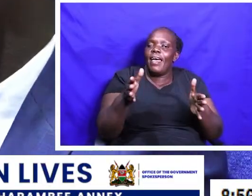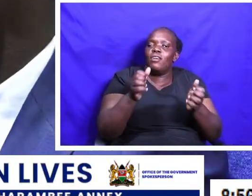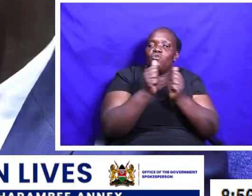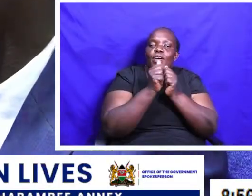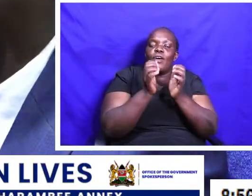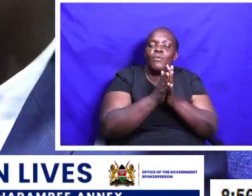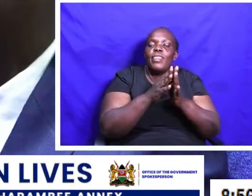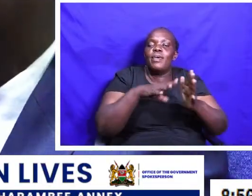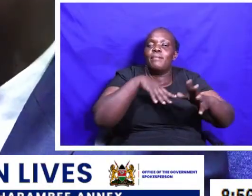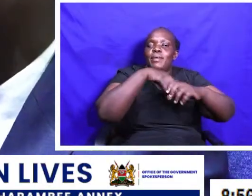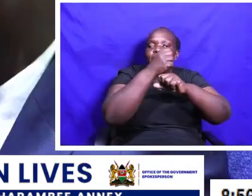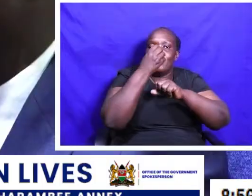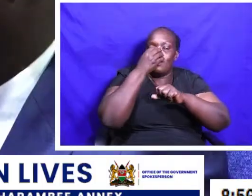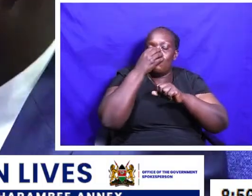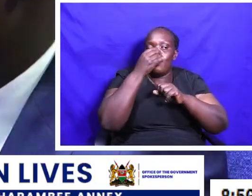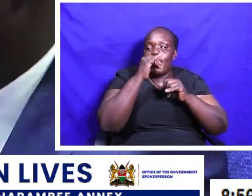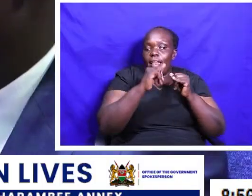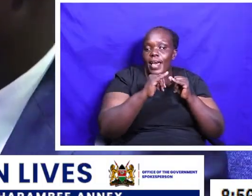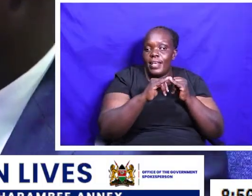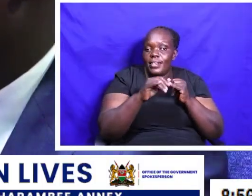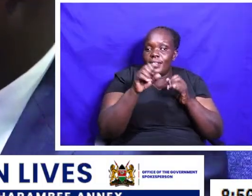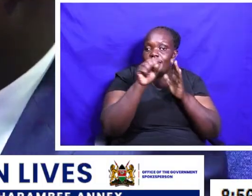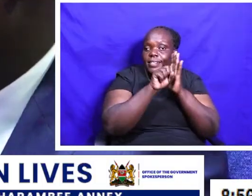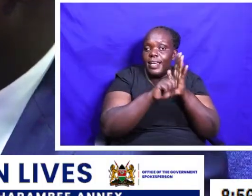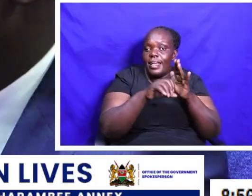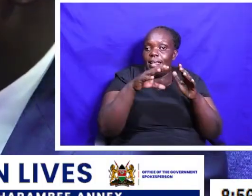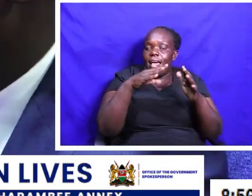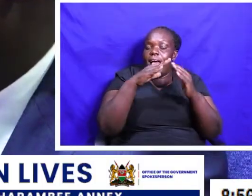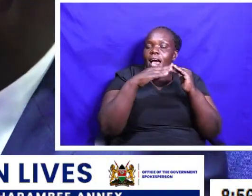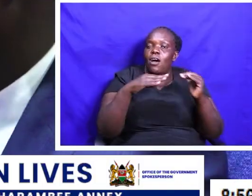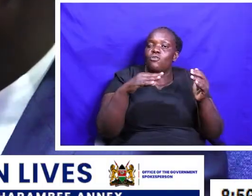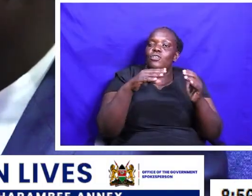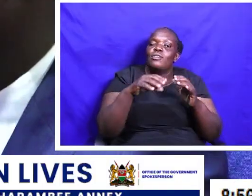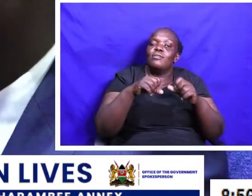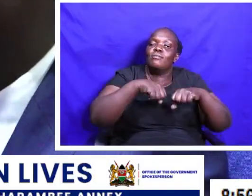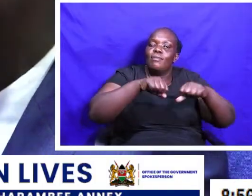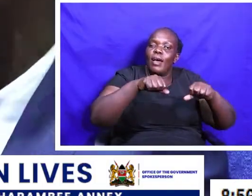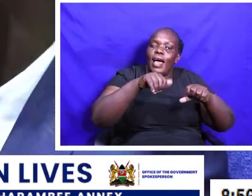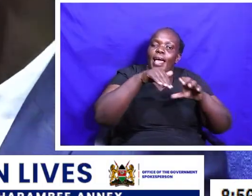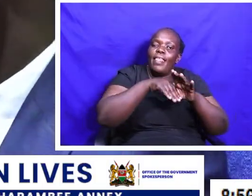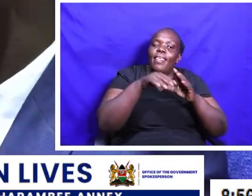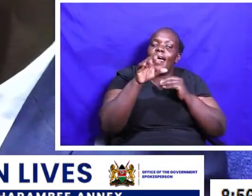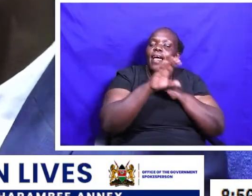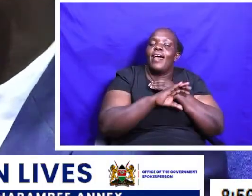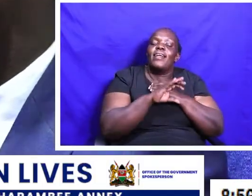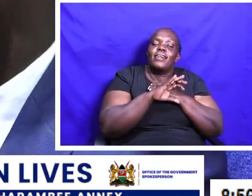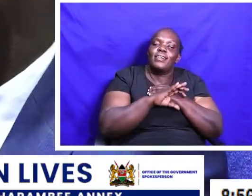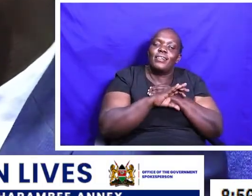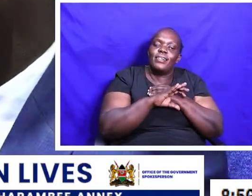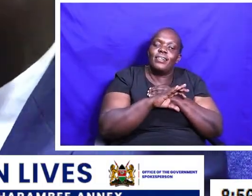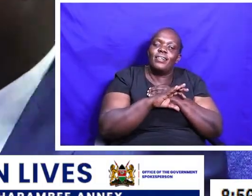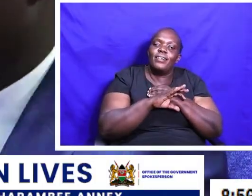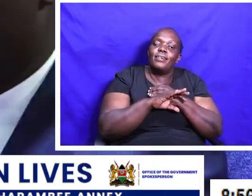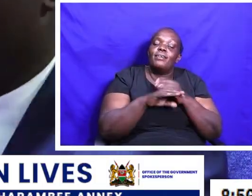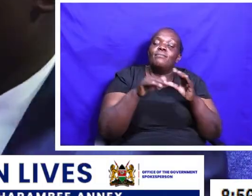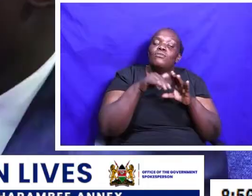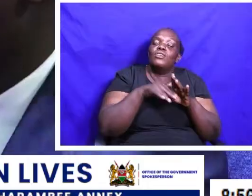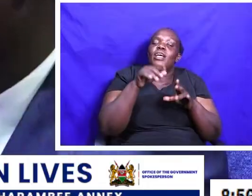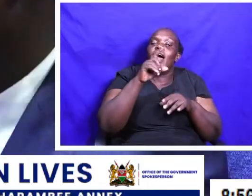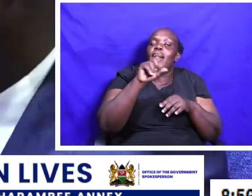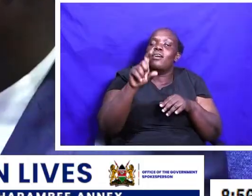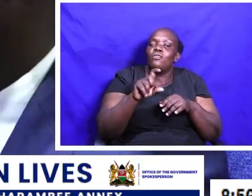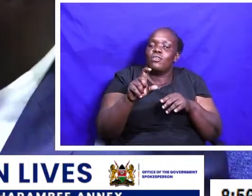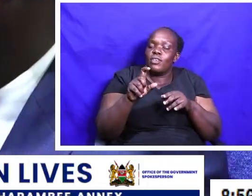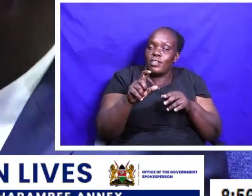Excellency President William Ruto. Okay. The last one we were at the State House, all the bodaboda leadership in the country. And we put across